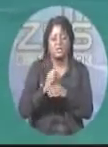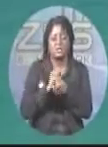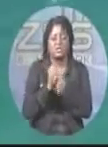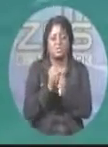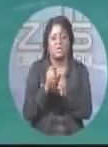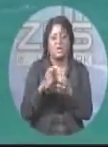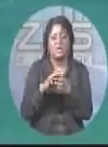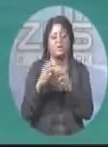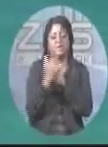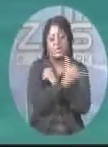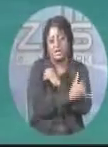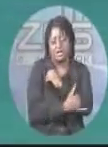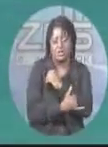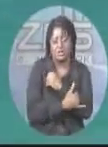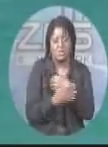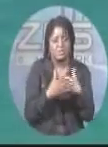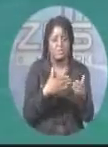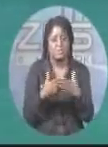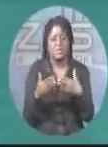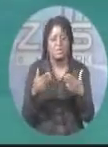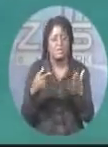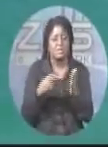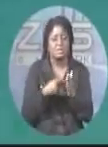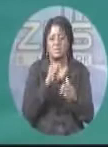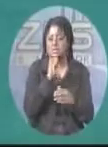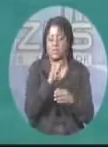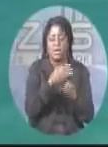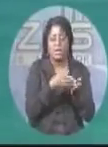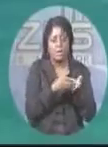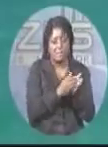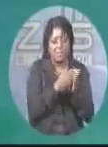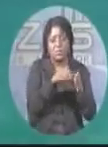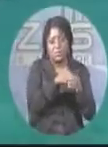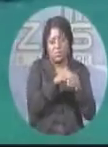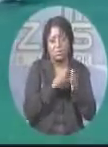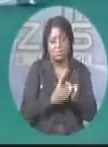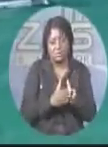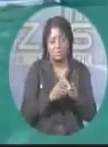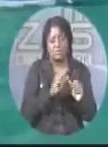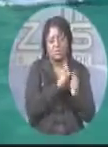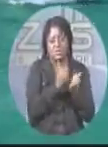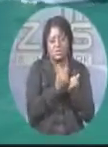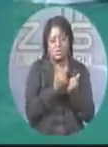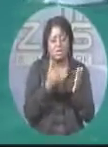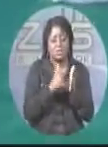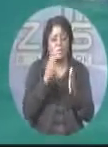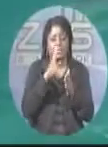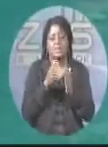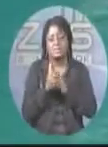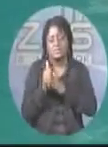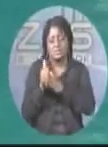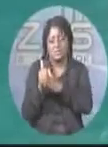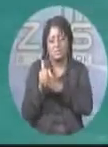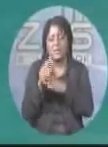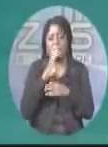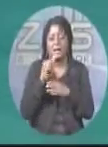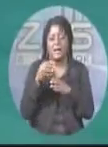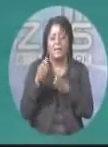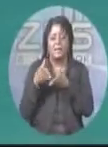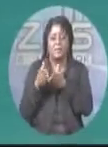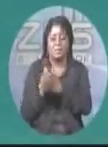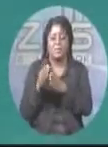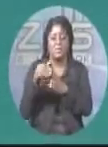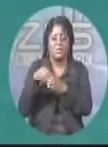country. Although this is not a boat owners association, it's going to be steered by boat owners. So